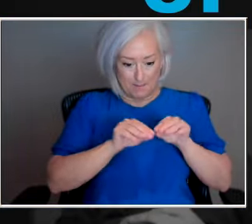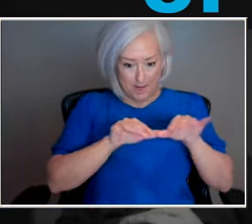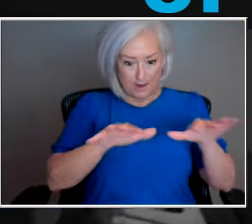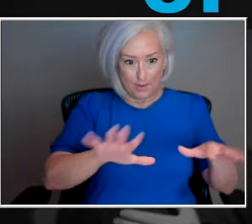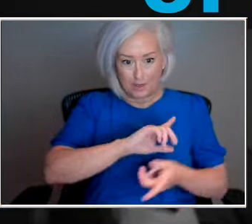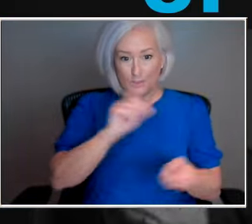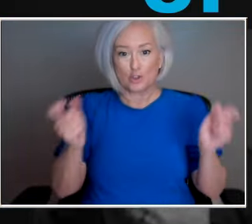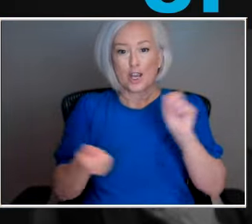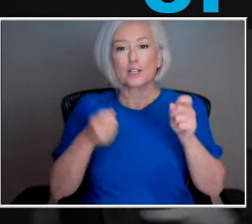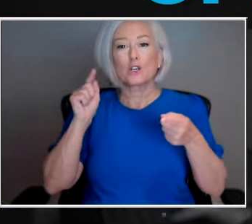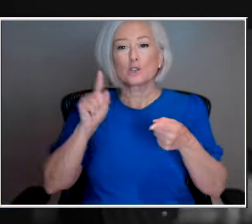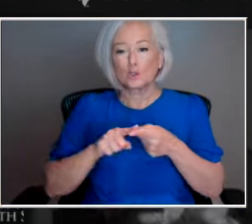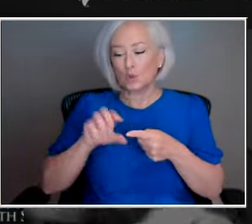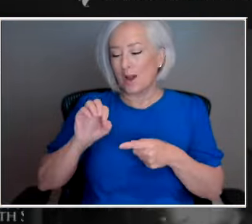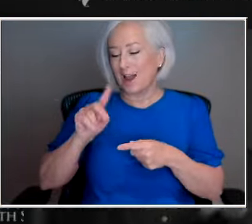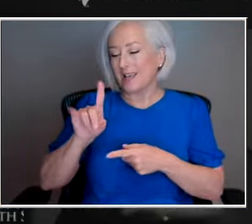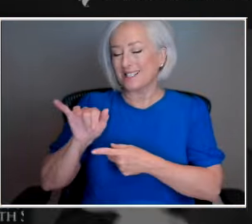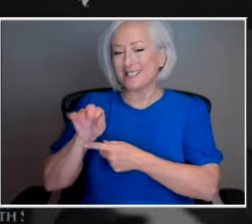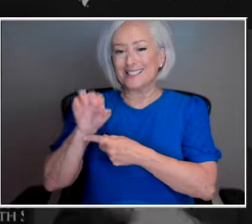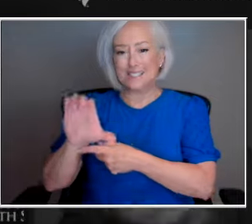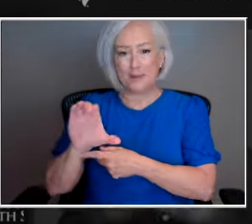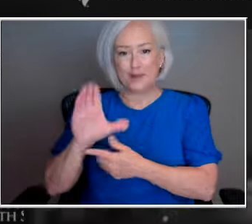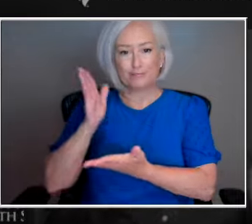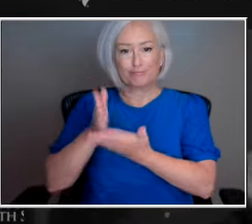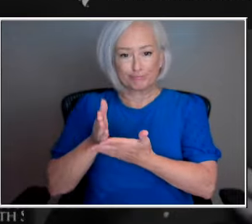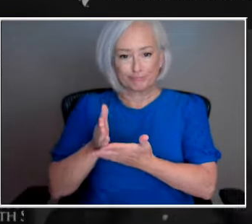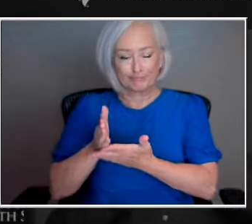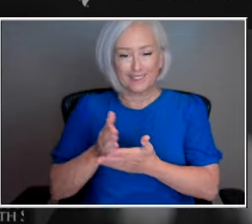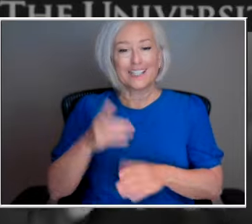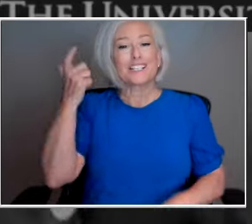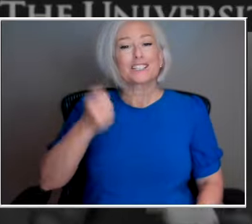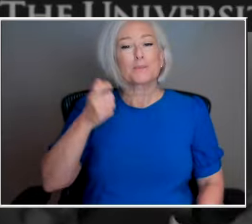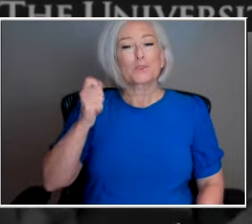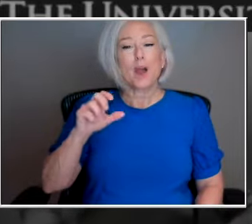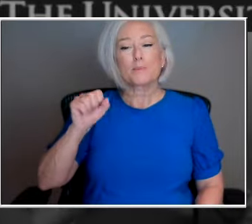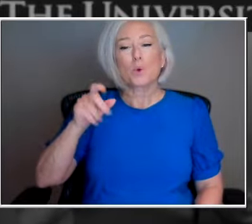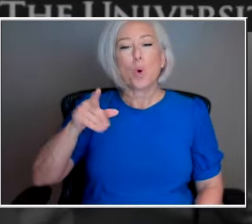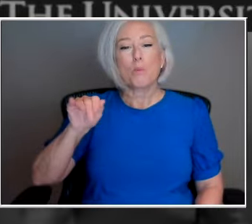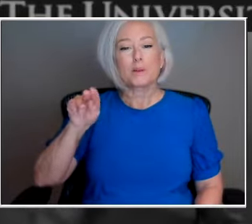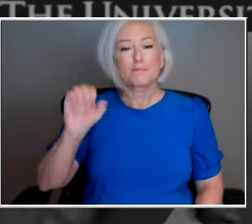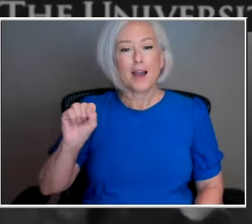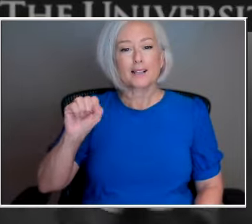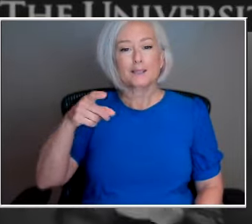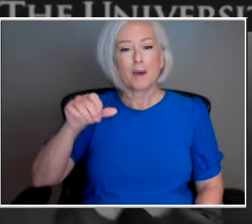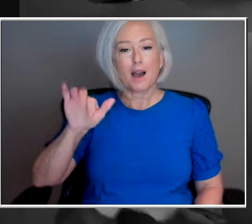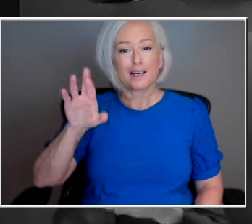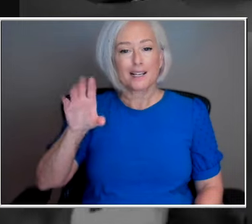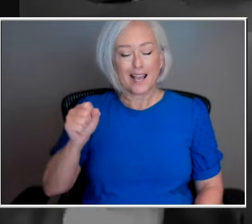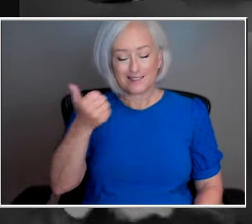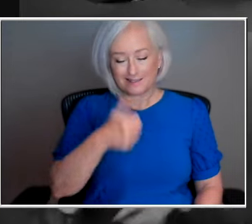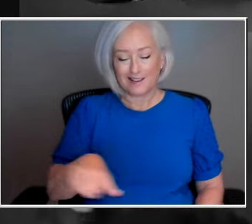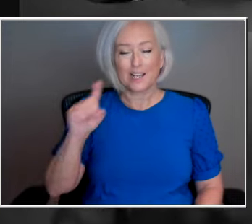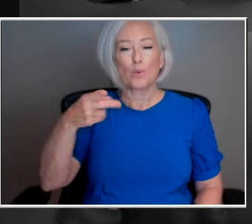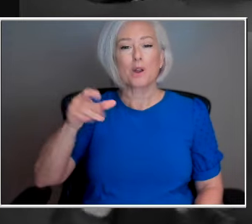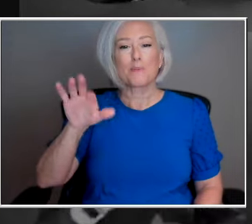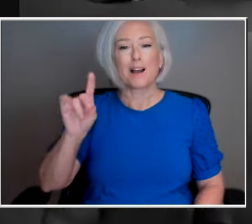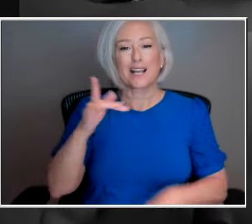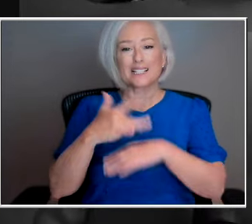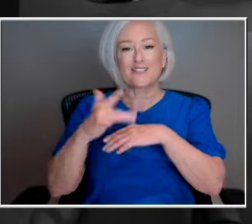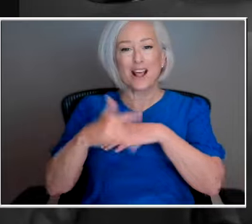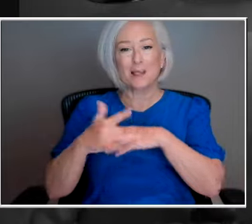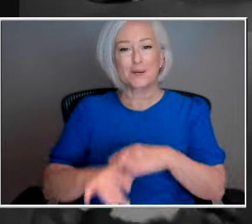Subscribe to our Morning Medical Update and Open Mics with Dr. Stites podcast. Now, everywhere podcasts are available.